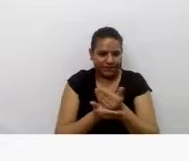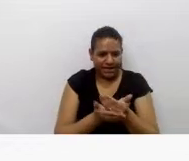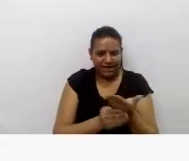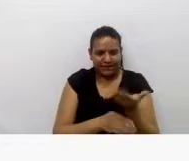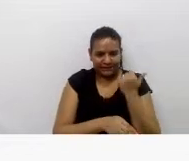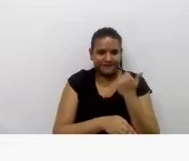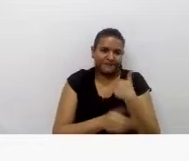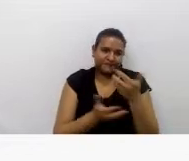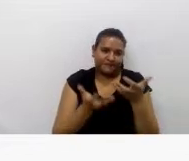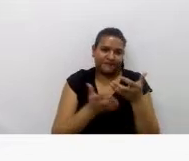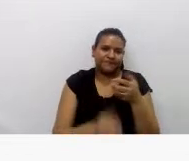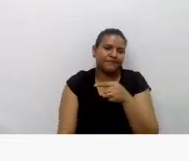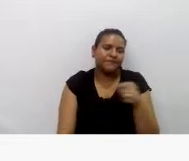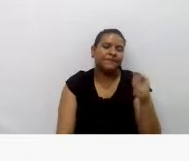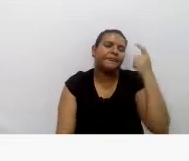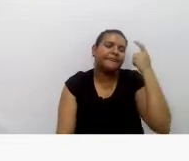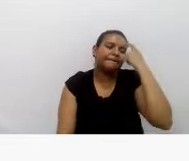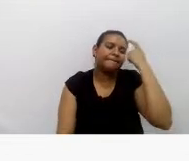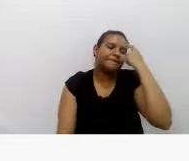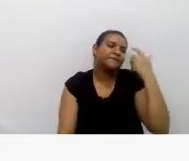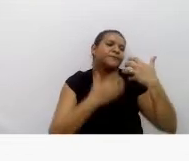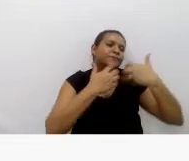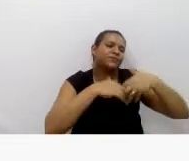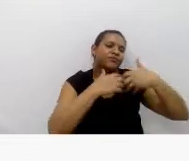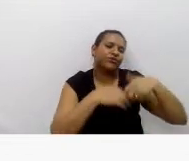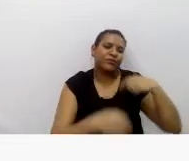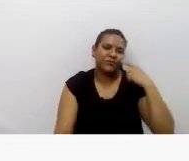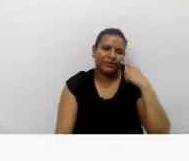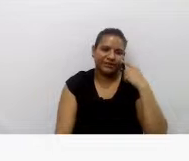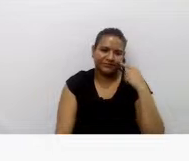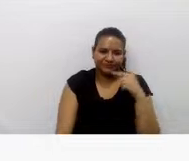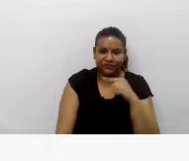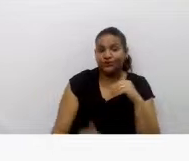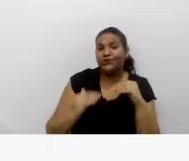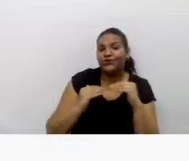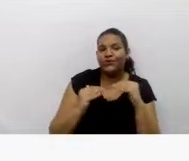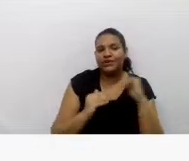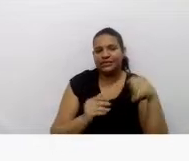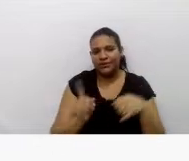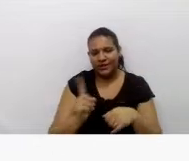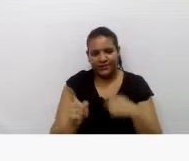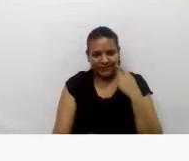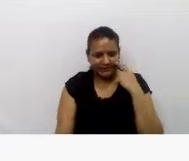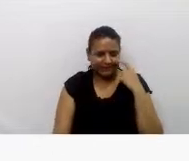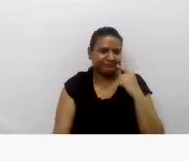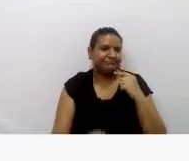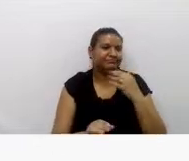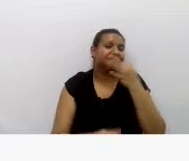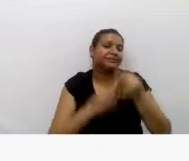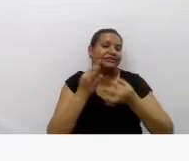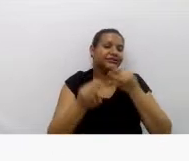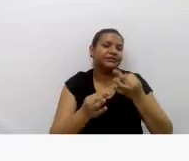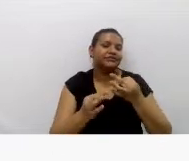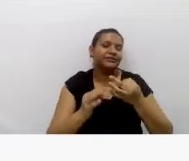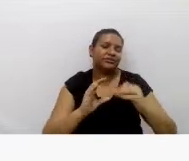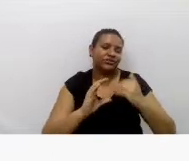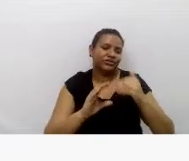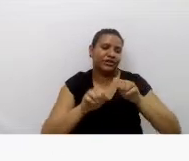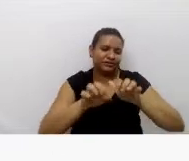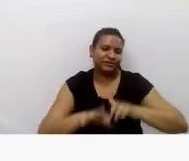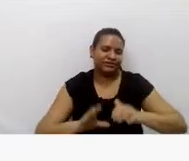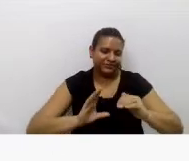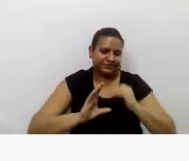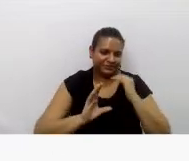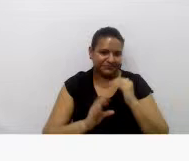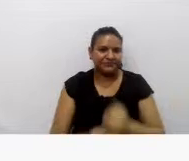you agree with it? Again, put agree or don't agree in the chat. You can put some reasons if you